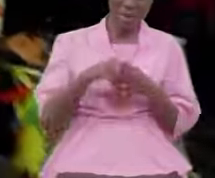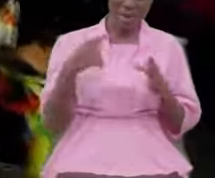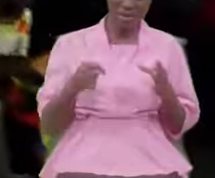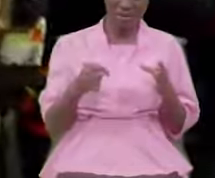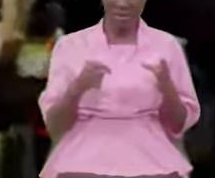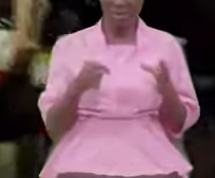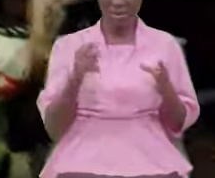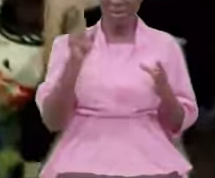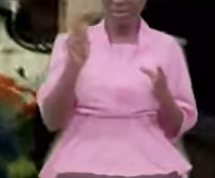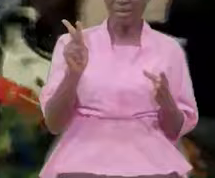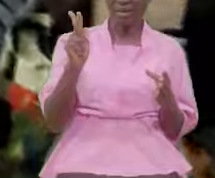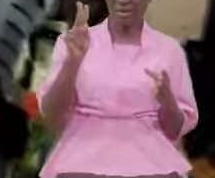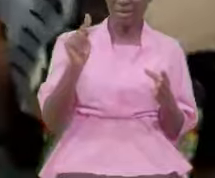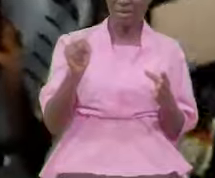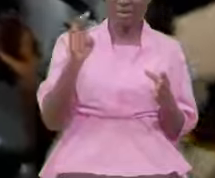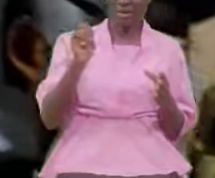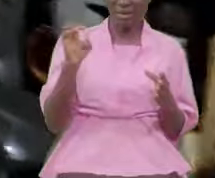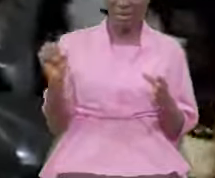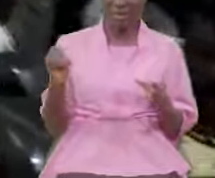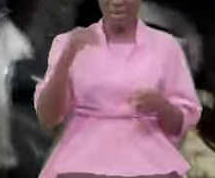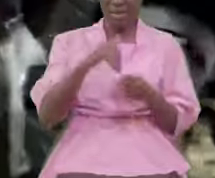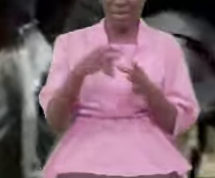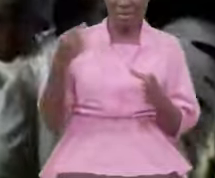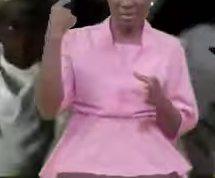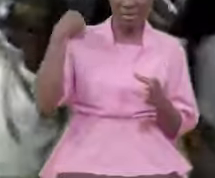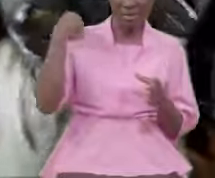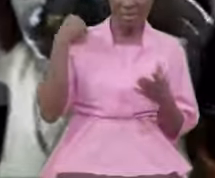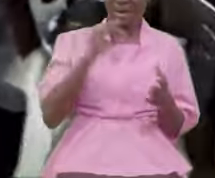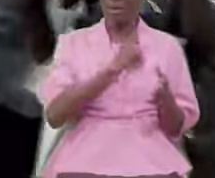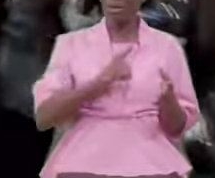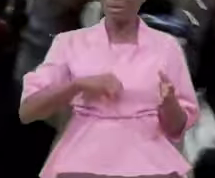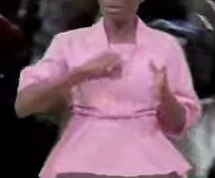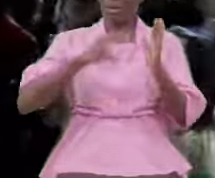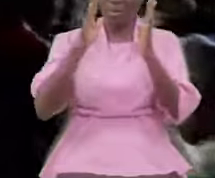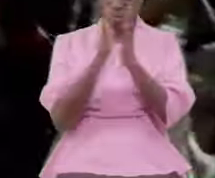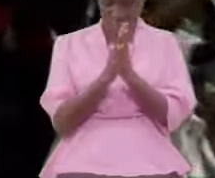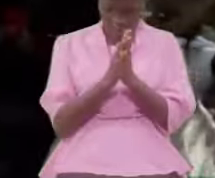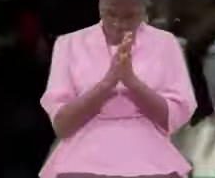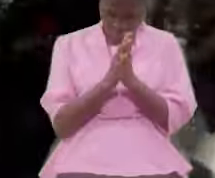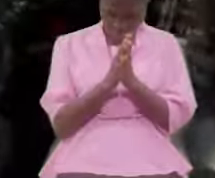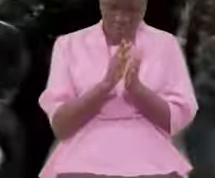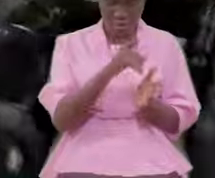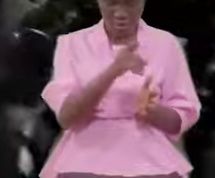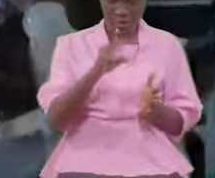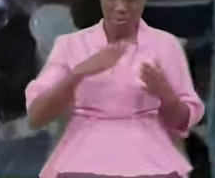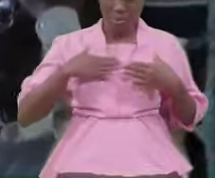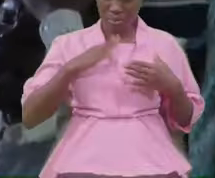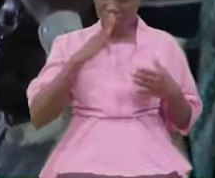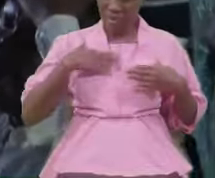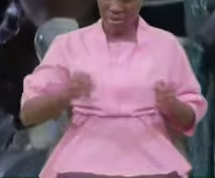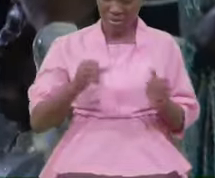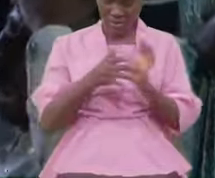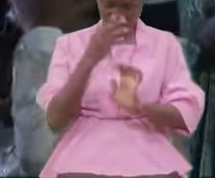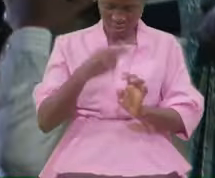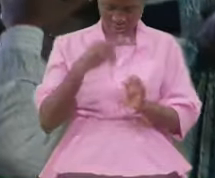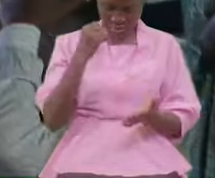sakitan m kabukugan oang mga bag nila mamaayo be healed in Jesus mamaayo sa